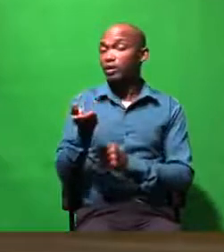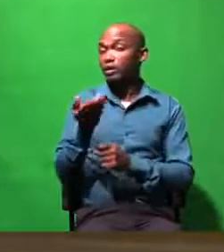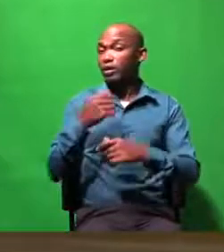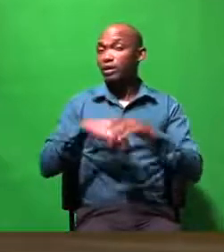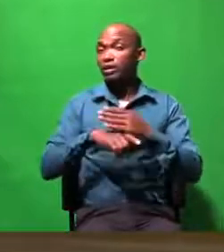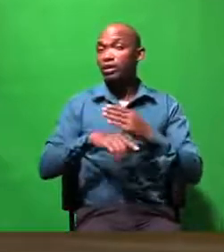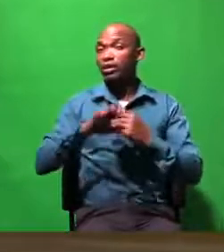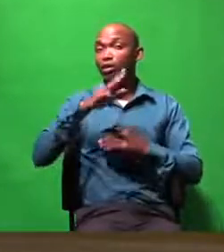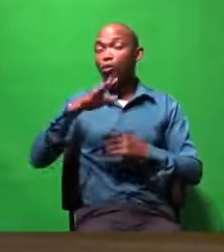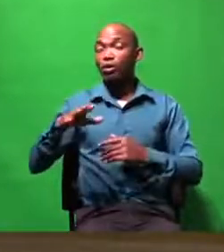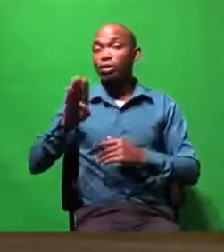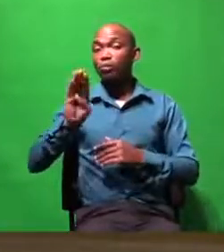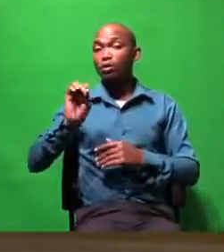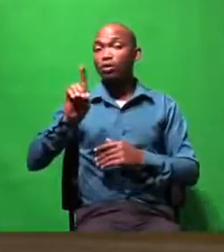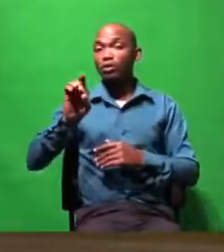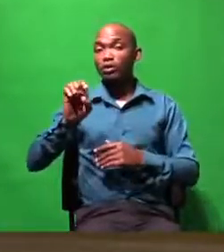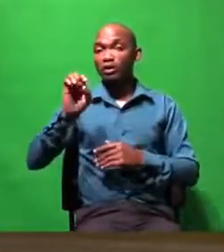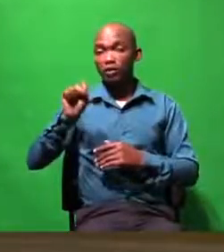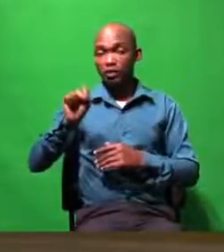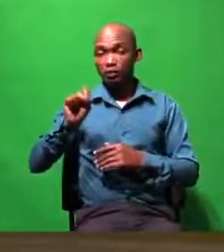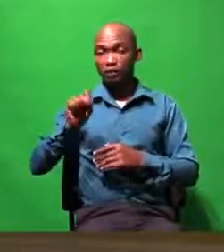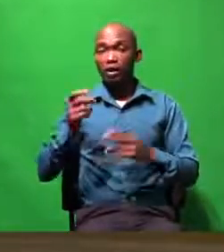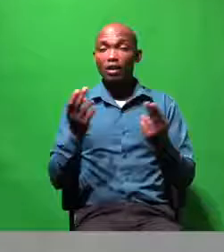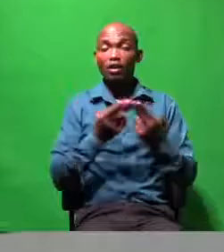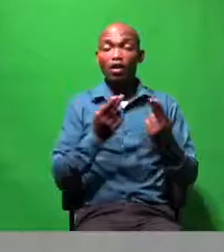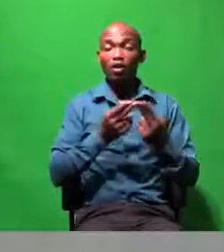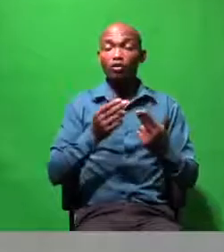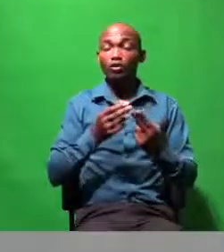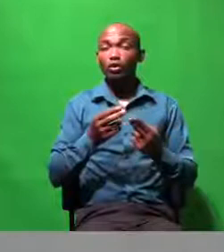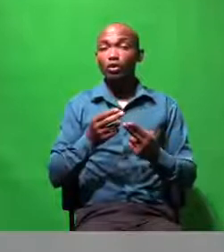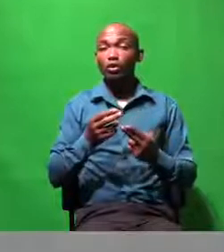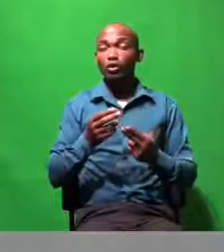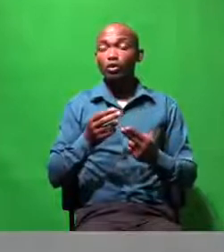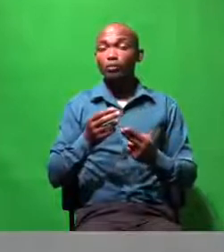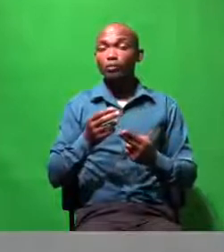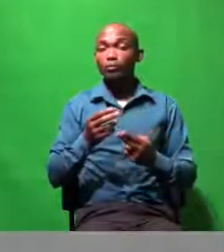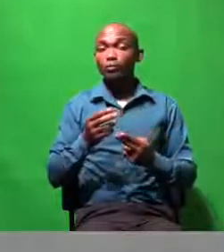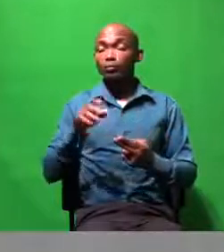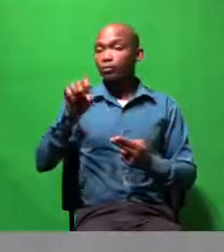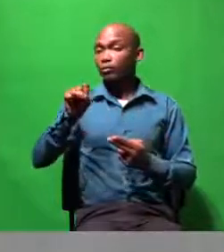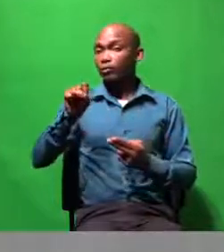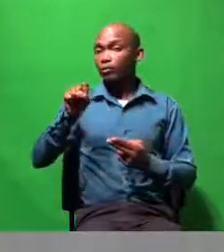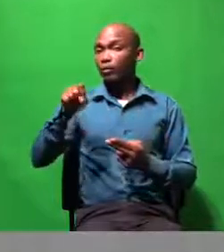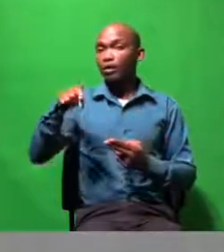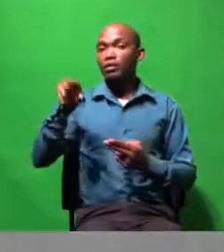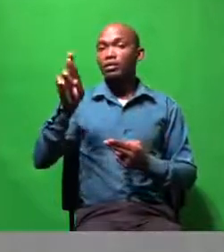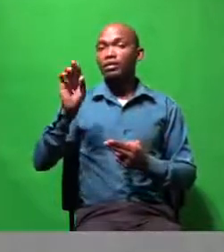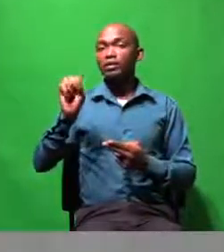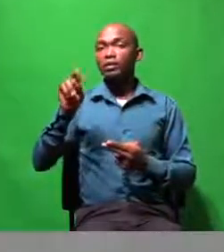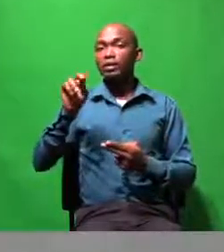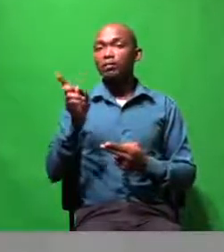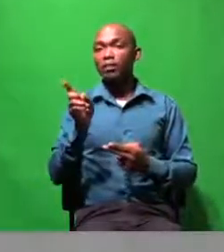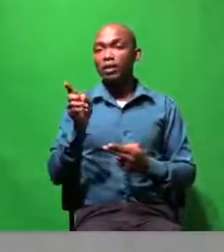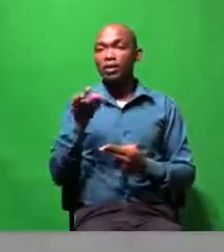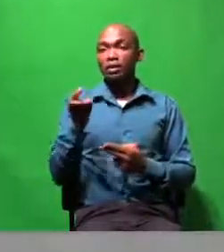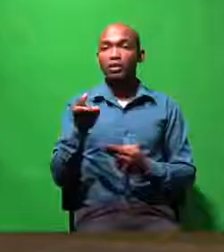water bodies. And also spring, the water that come from the underground, also